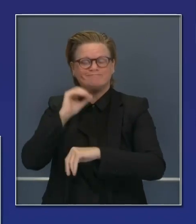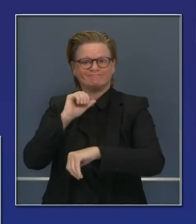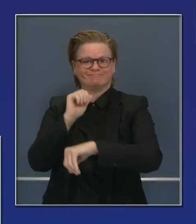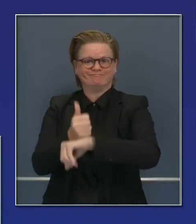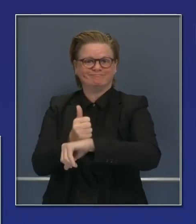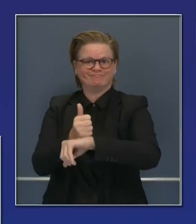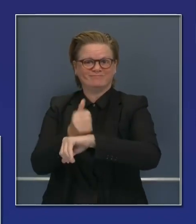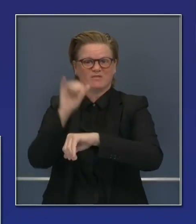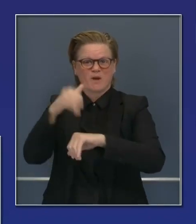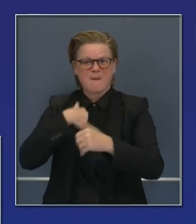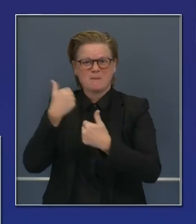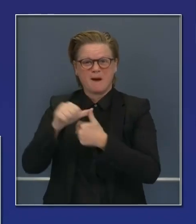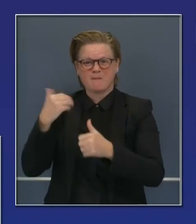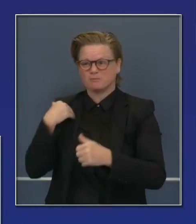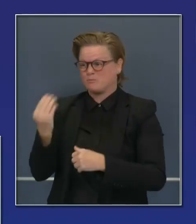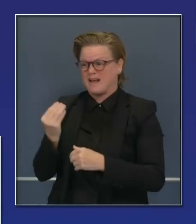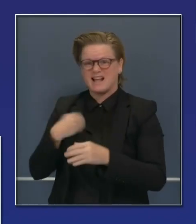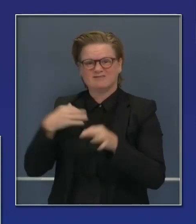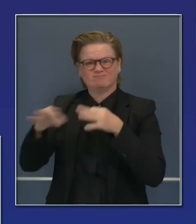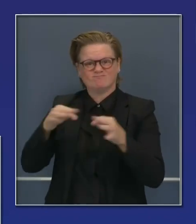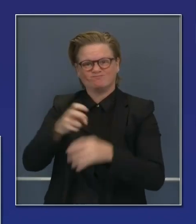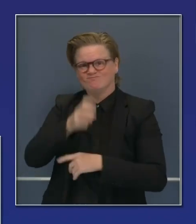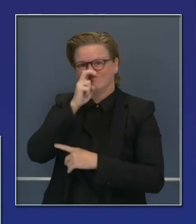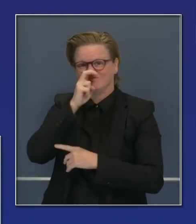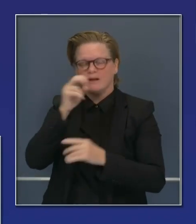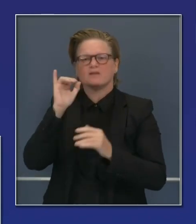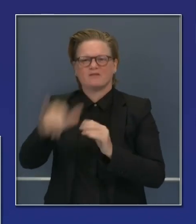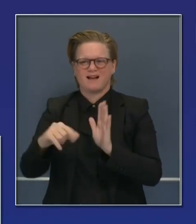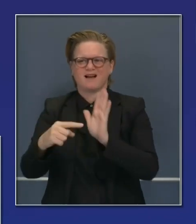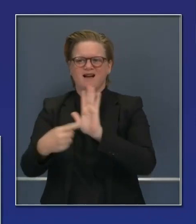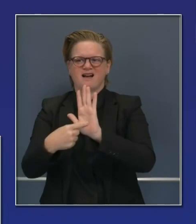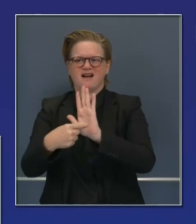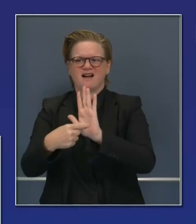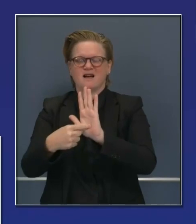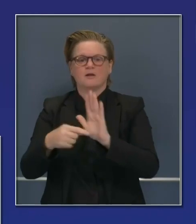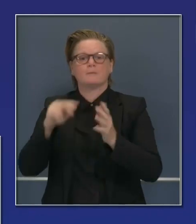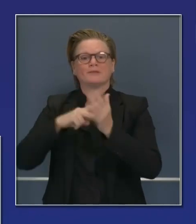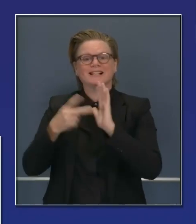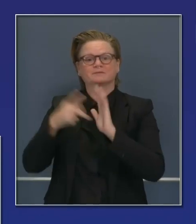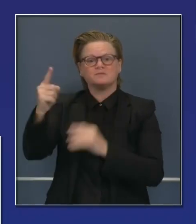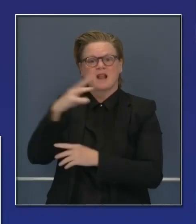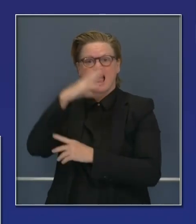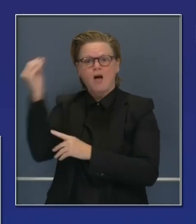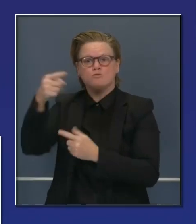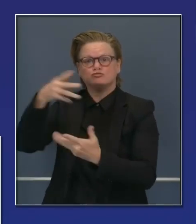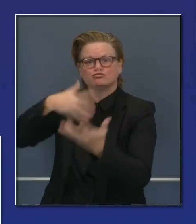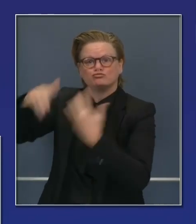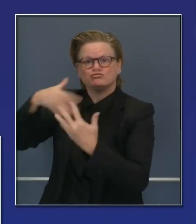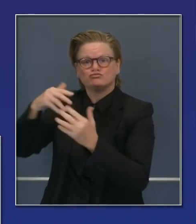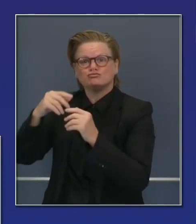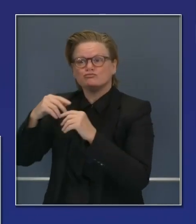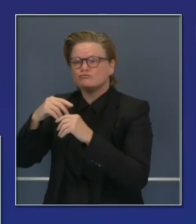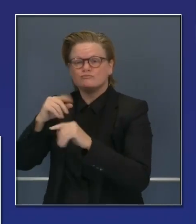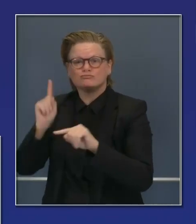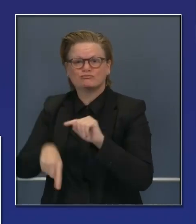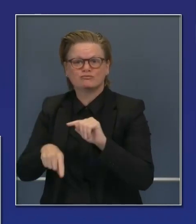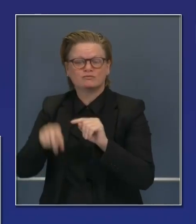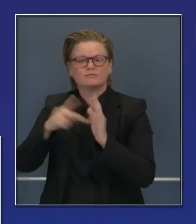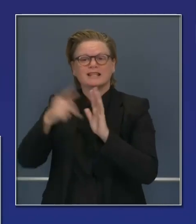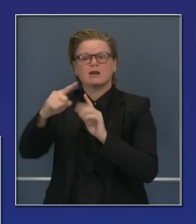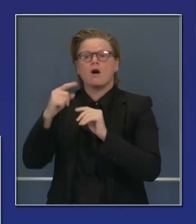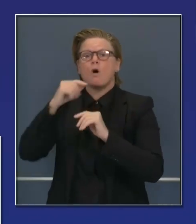people outside of your household, to do what you can to keep most of your activities outside, and of course,